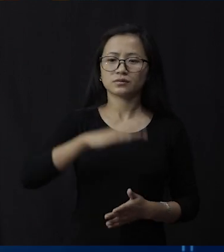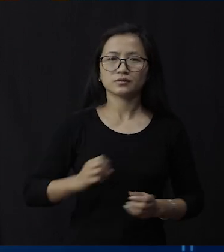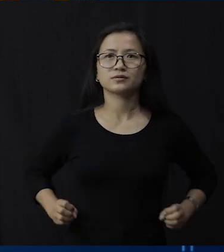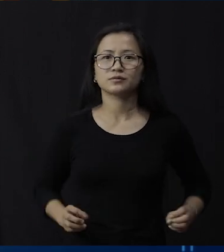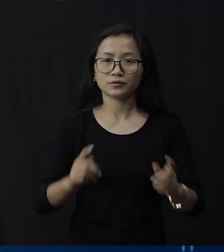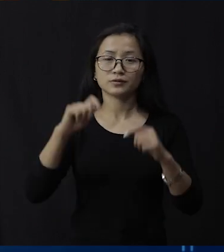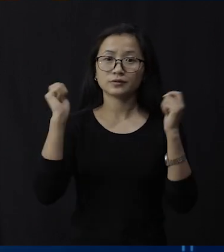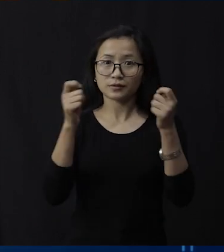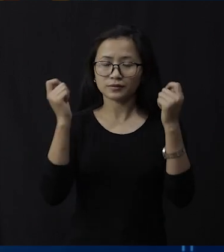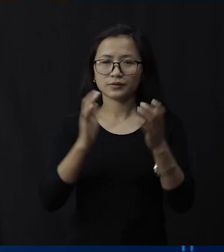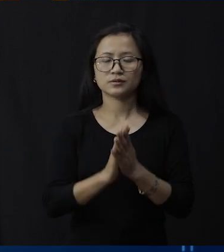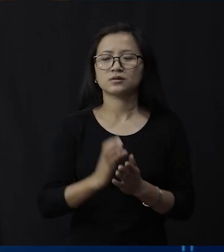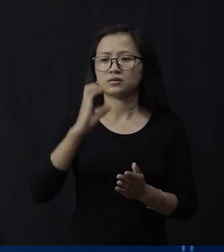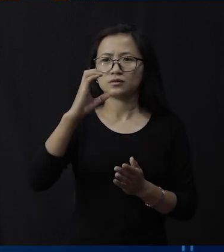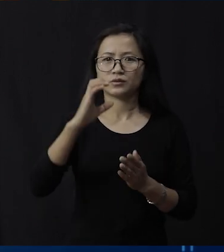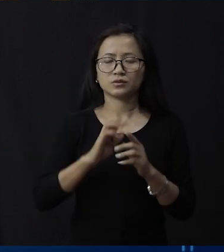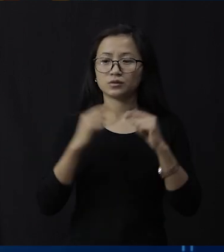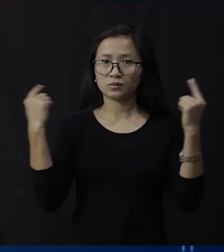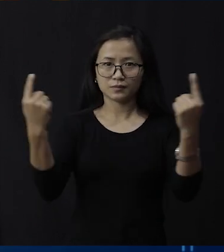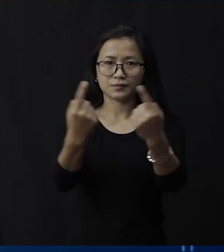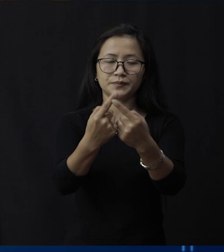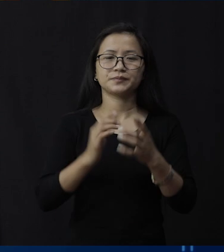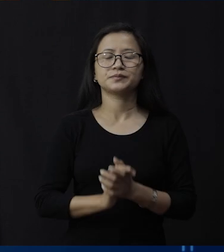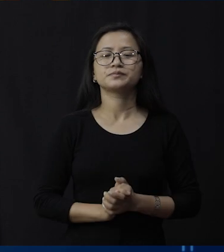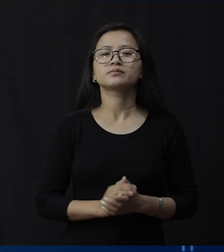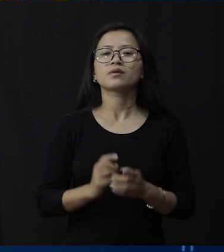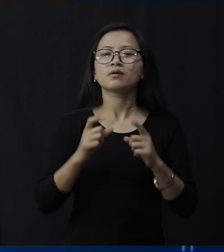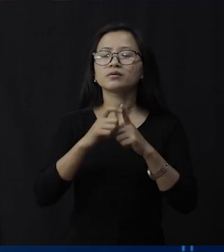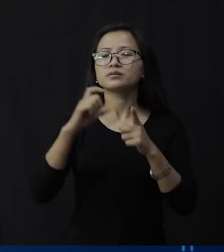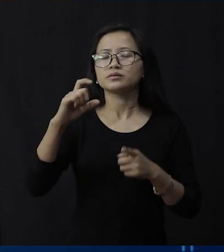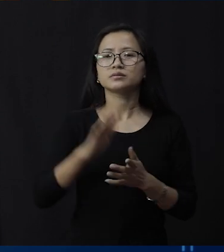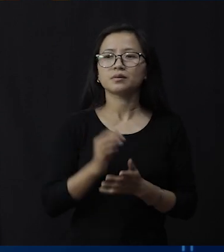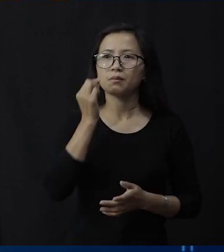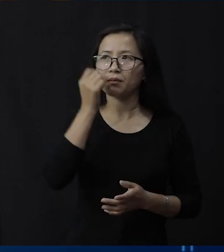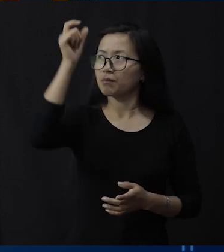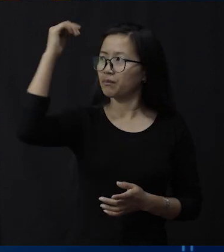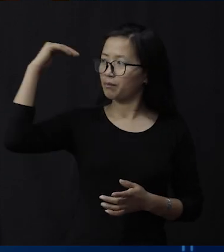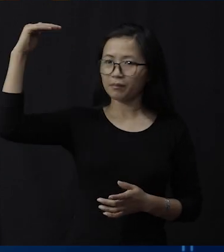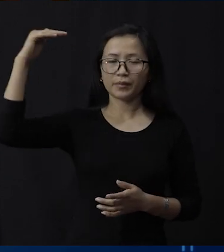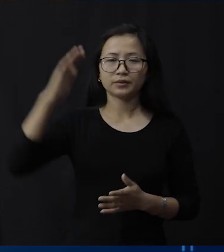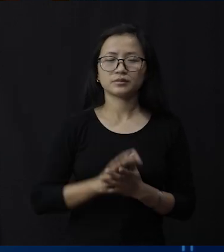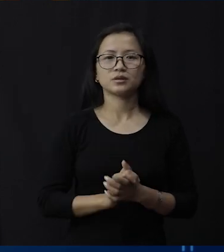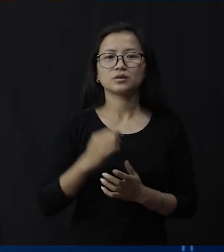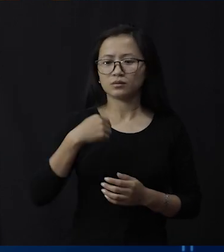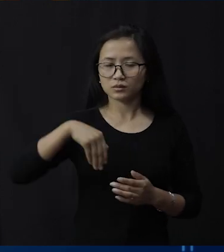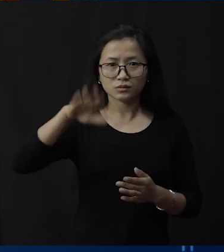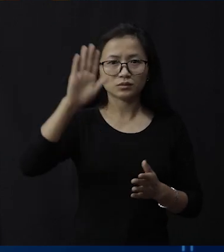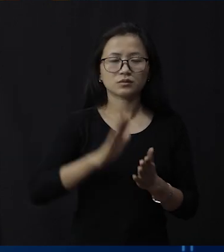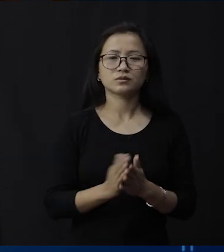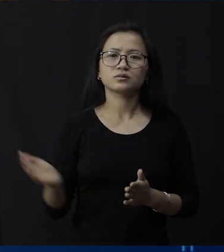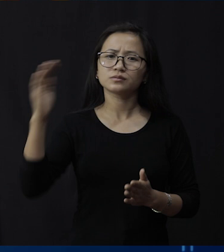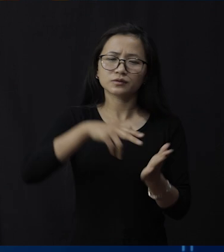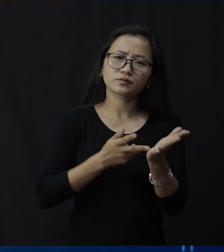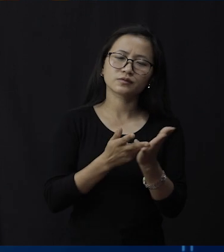inaugurate their community hall, okay? So this DC is a man, okay? And he was going to come to